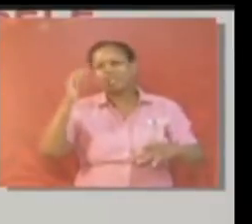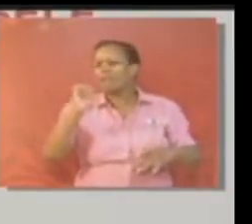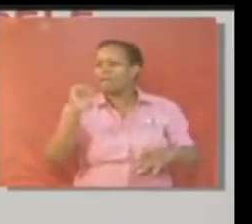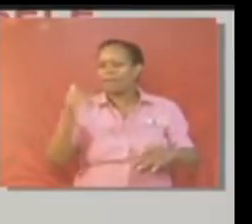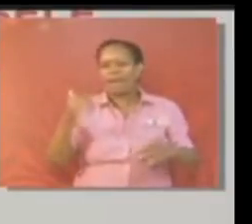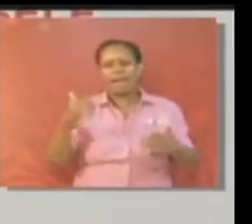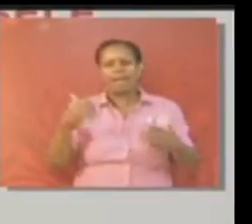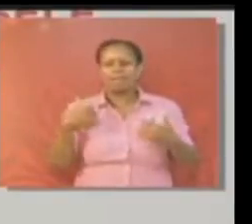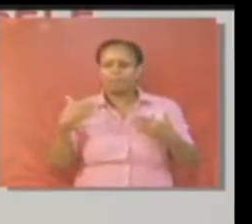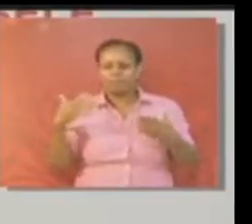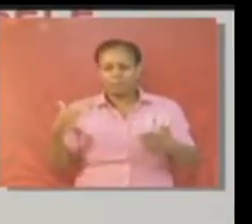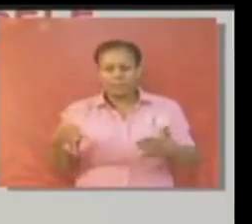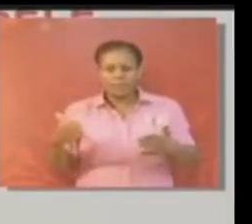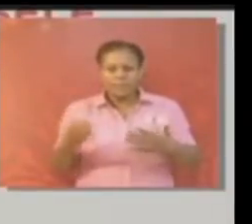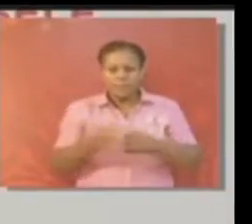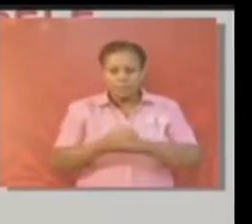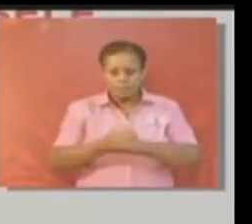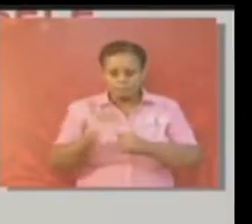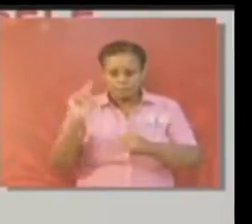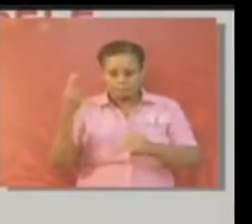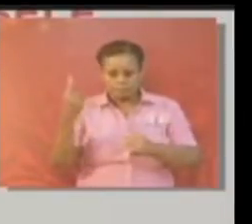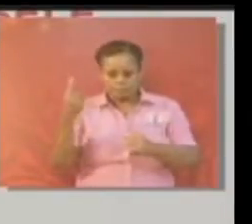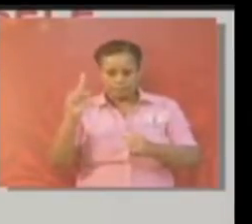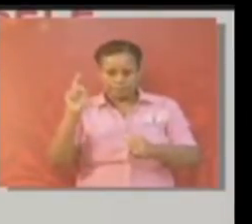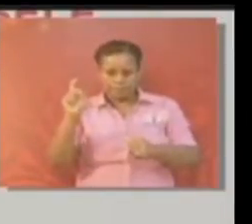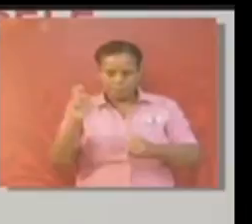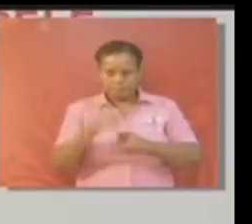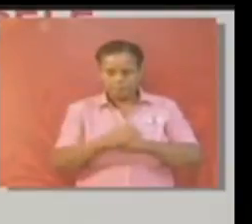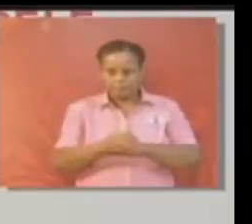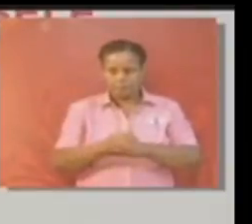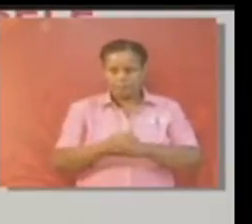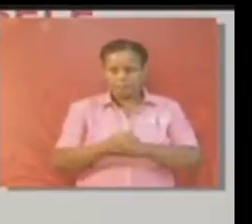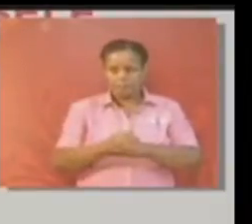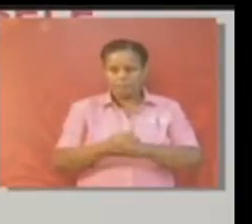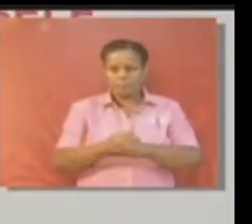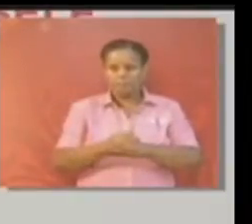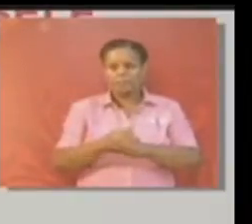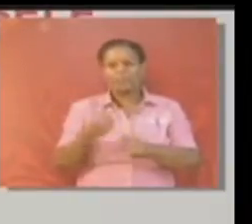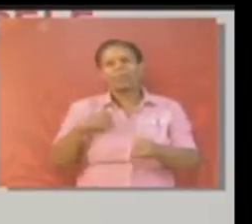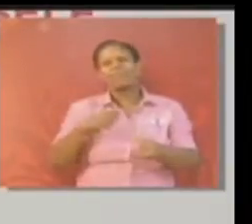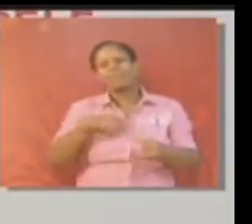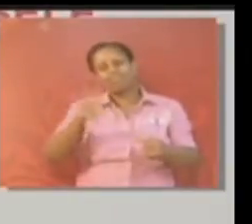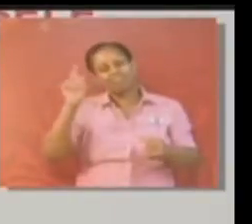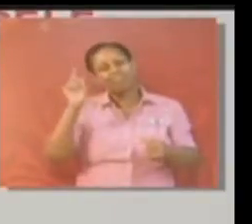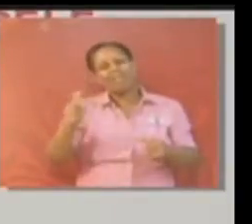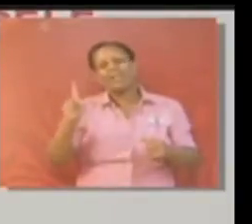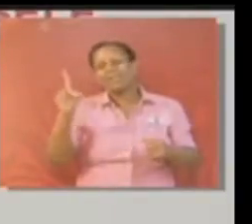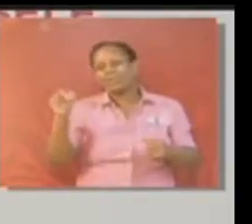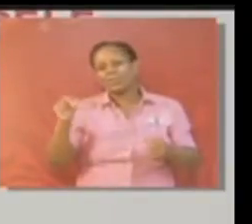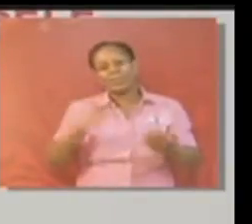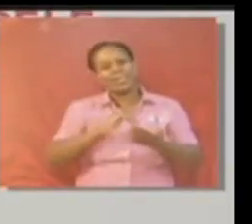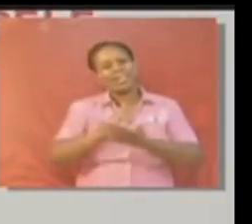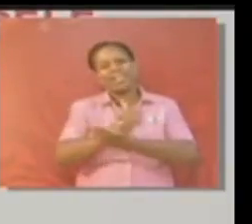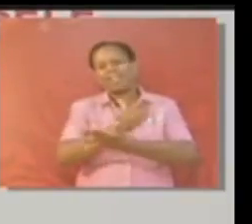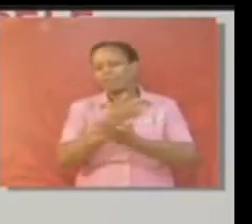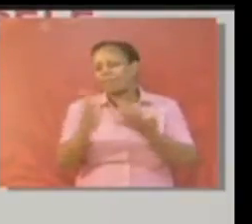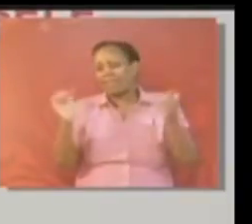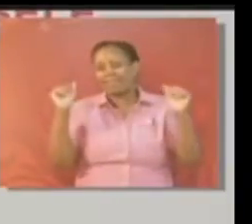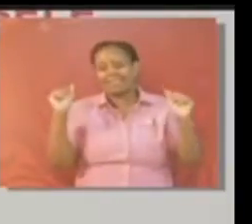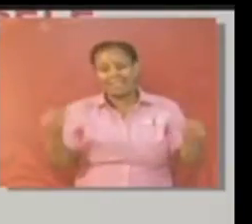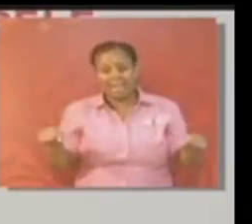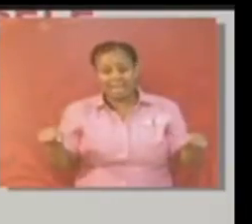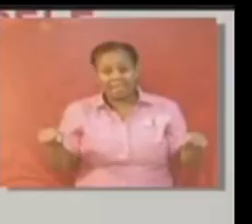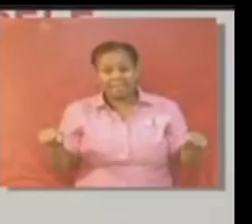To answer your first question, we must do all that we can to keep levels of